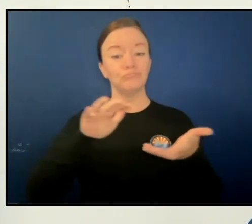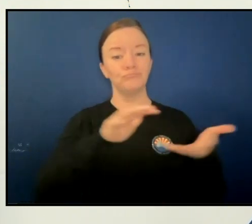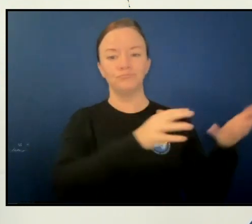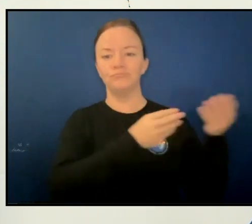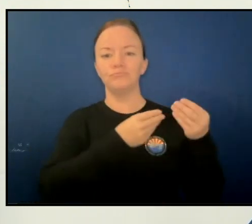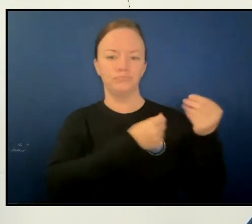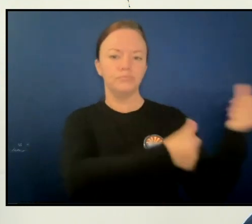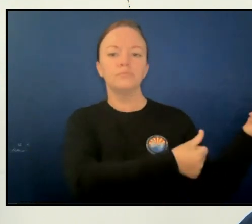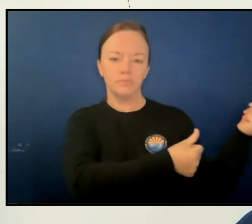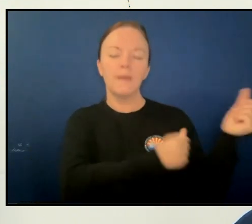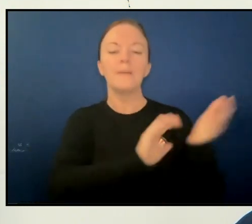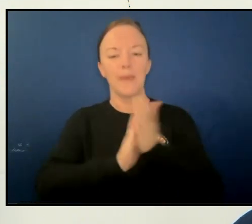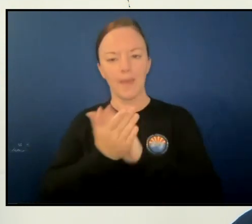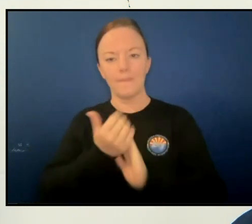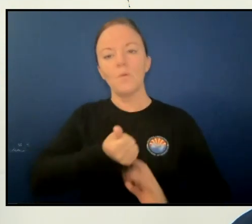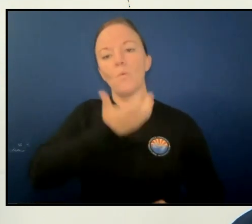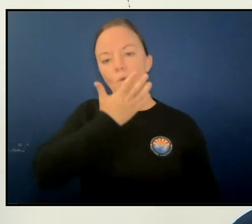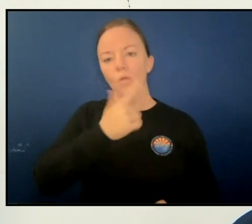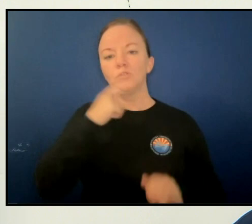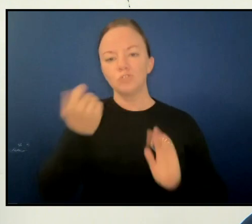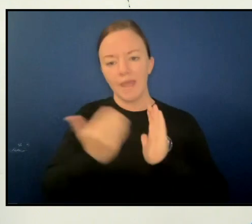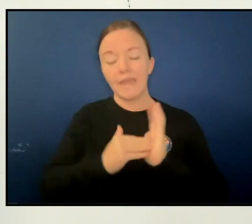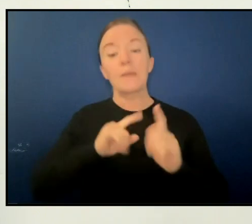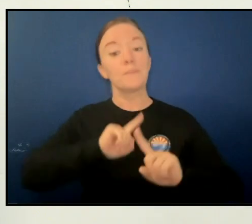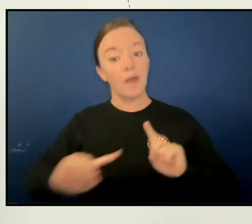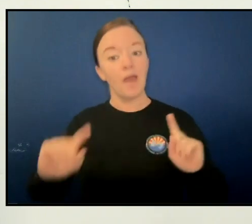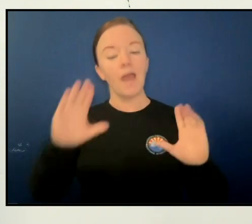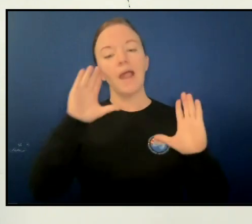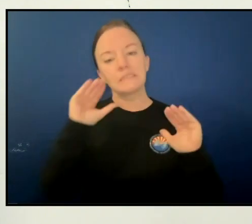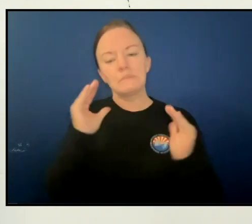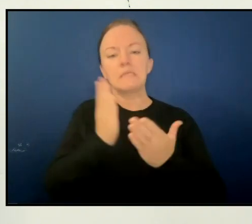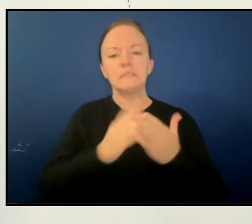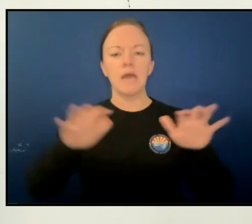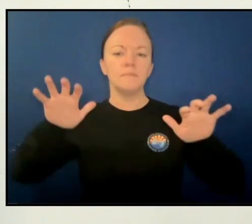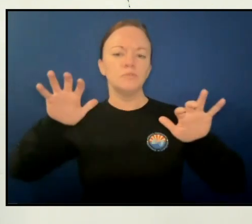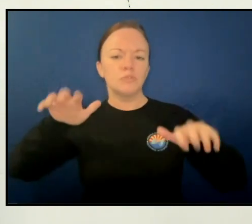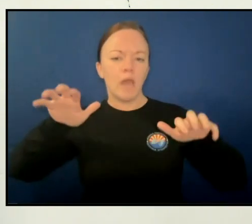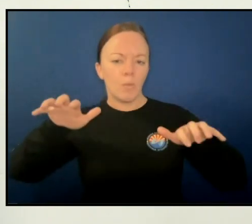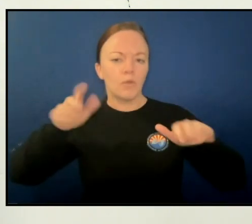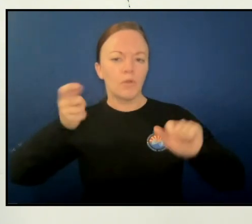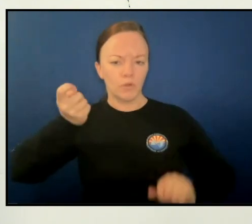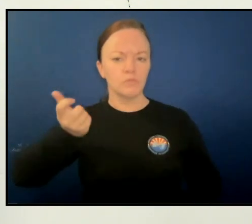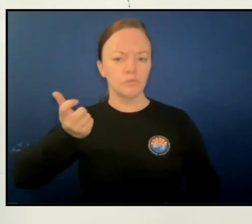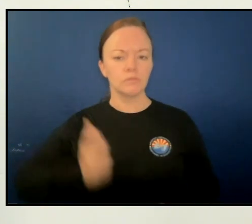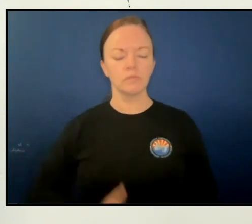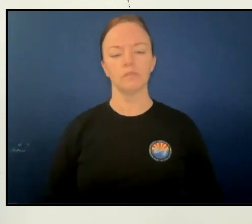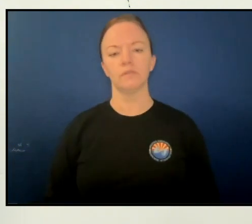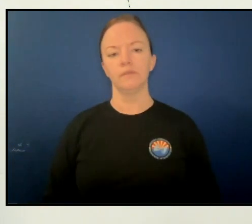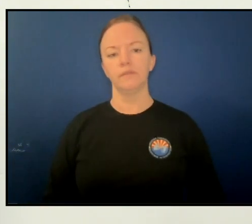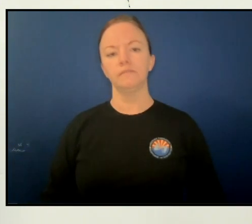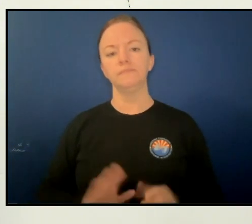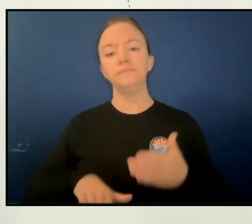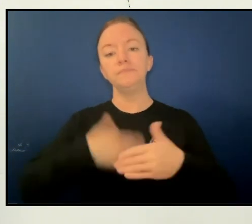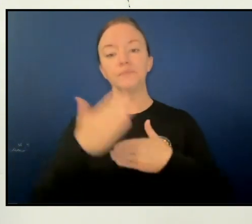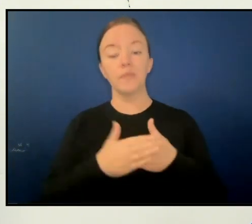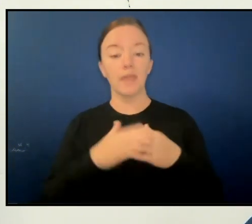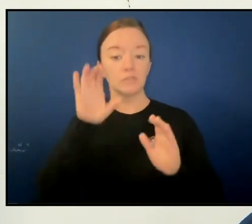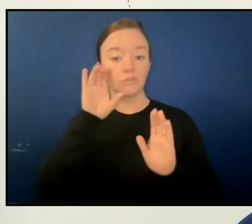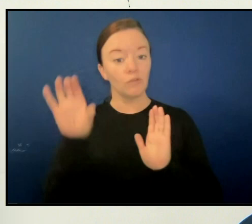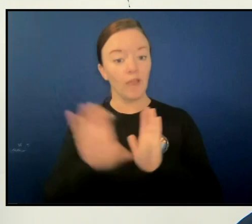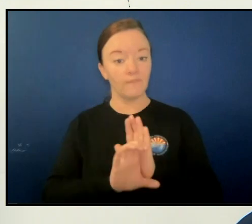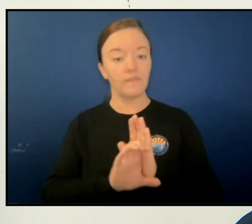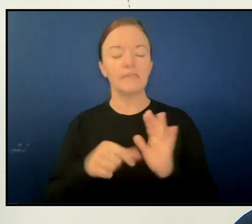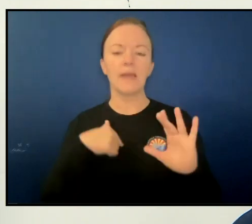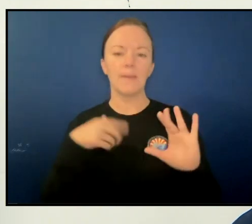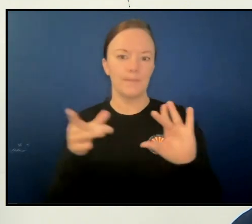expecting a couple showers to occur over the area. So we'll move into this next graphic here. And I mentioned